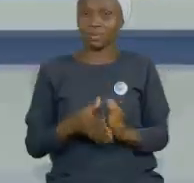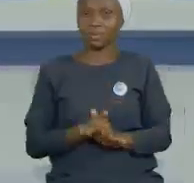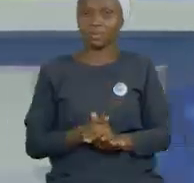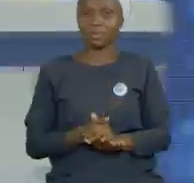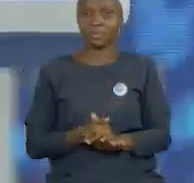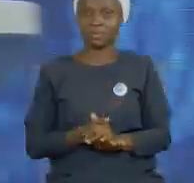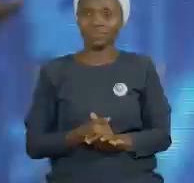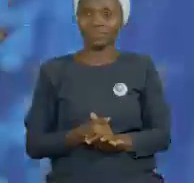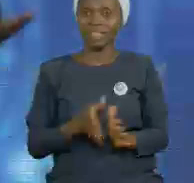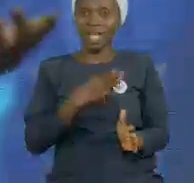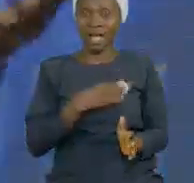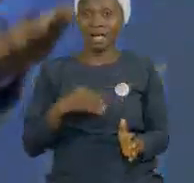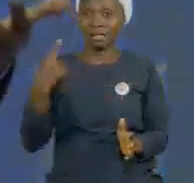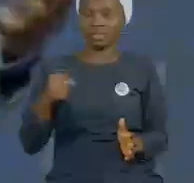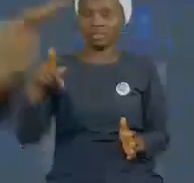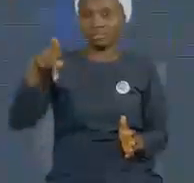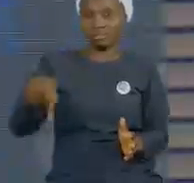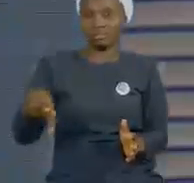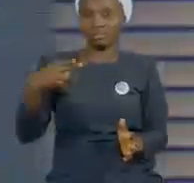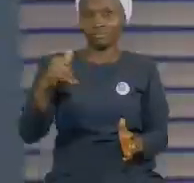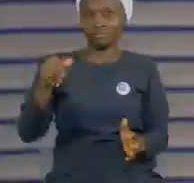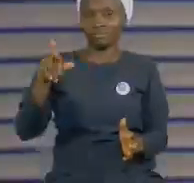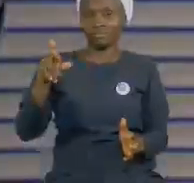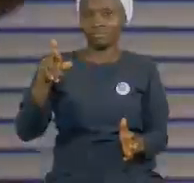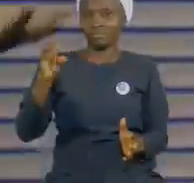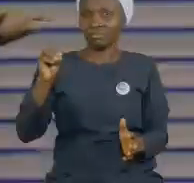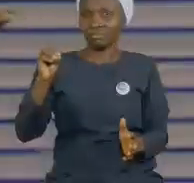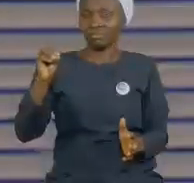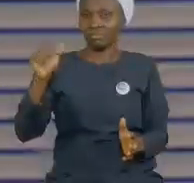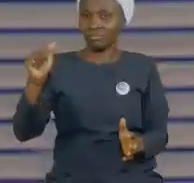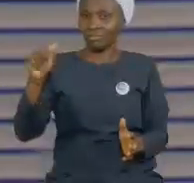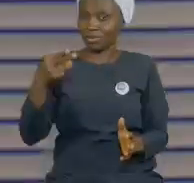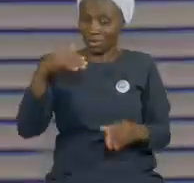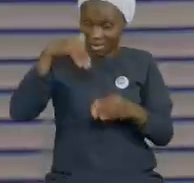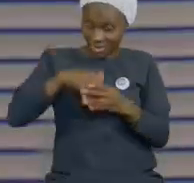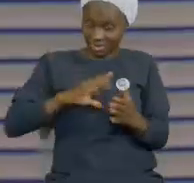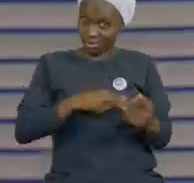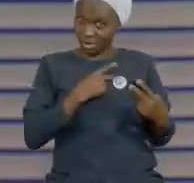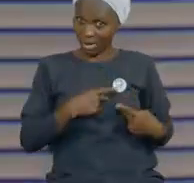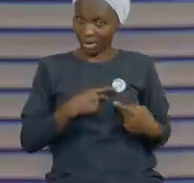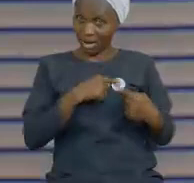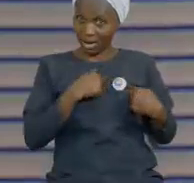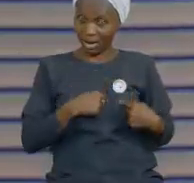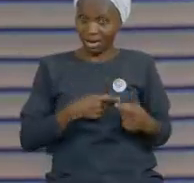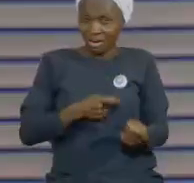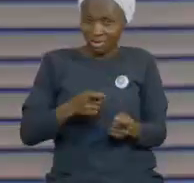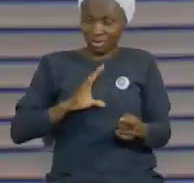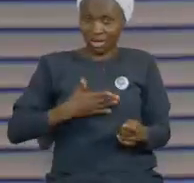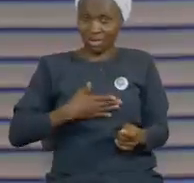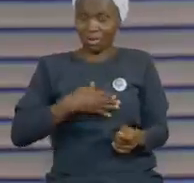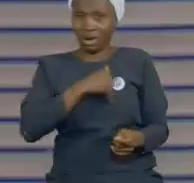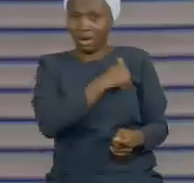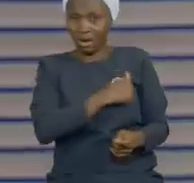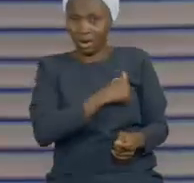And the Pharaoh on the inside has been controlling our thoughts, our attitude, our action. Now we come